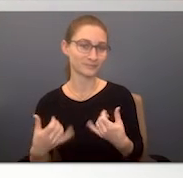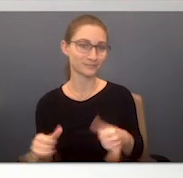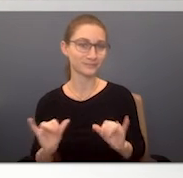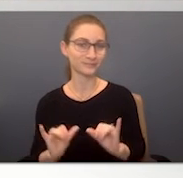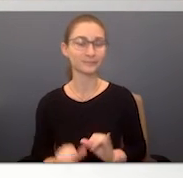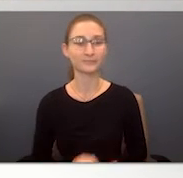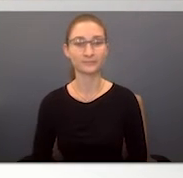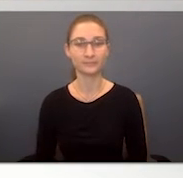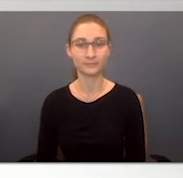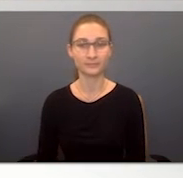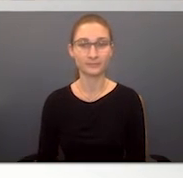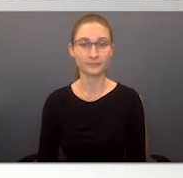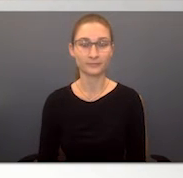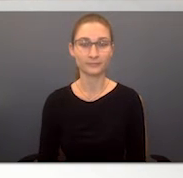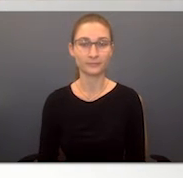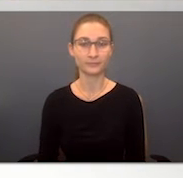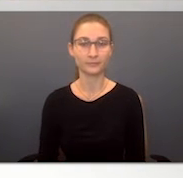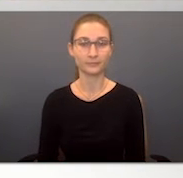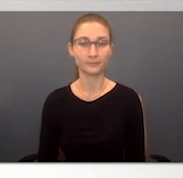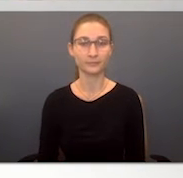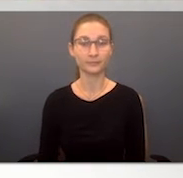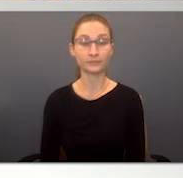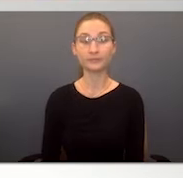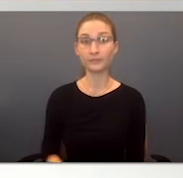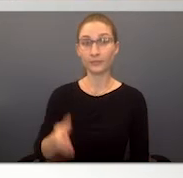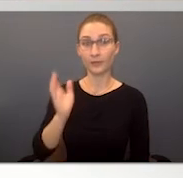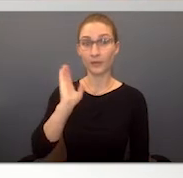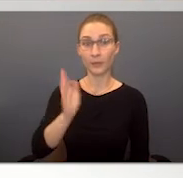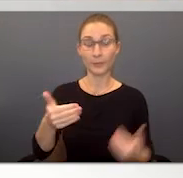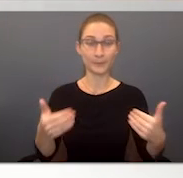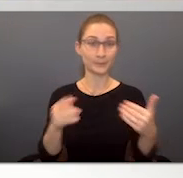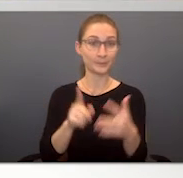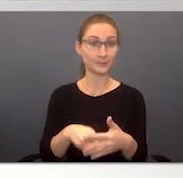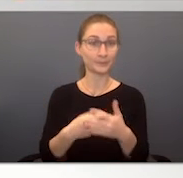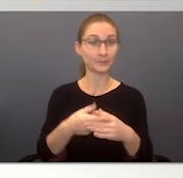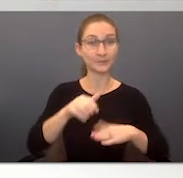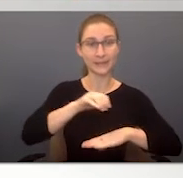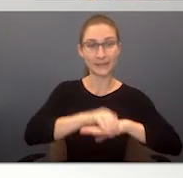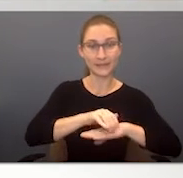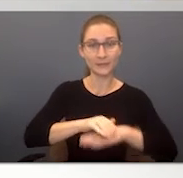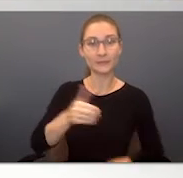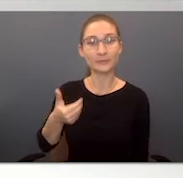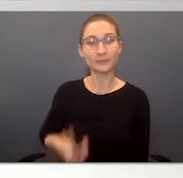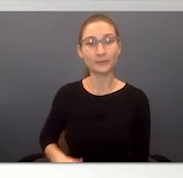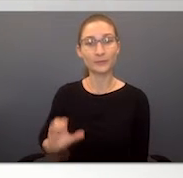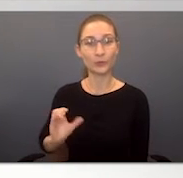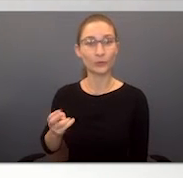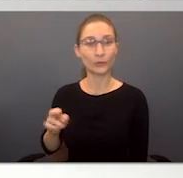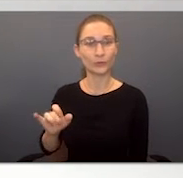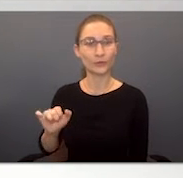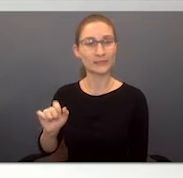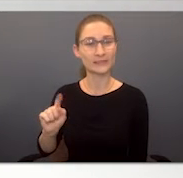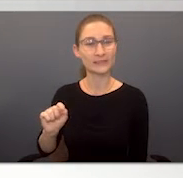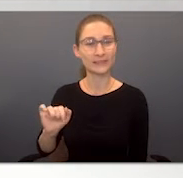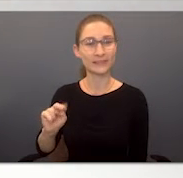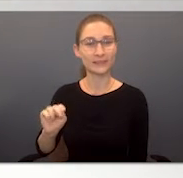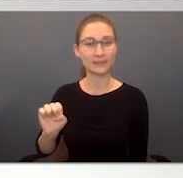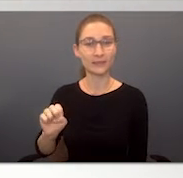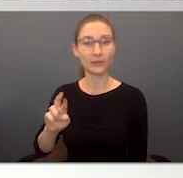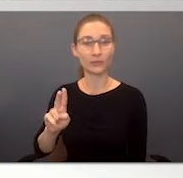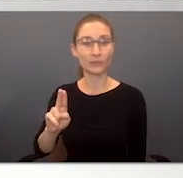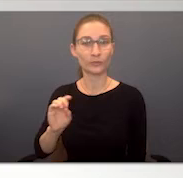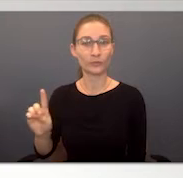Disability Solutions. I'm with Rudd Disability Solutions. Today I'm going to talk about my hurricane experience with Hurricane